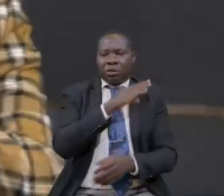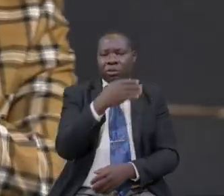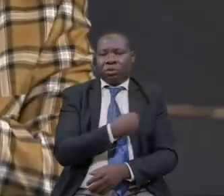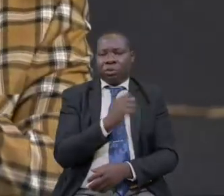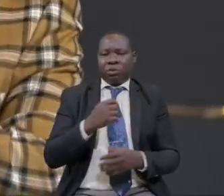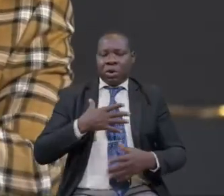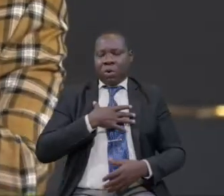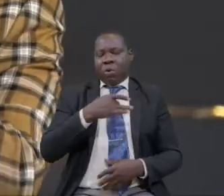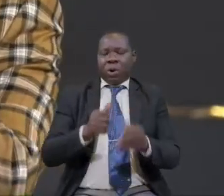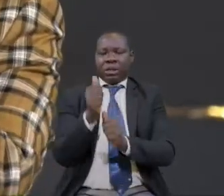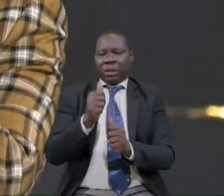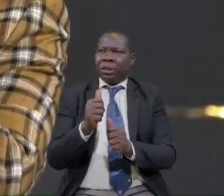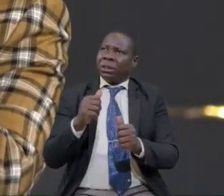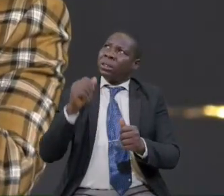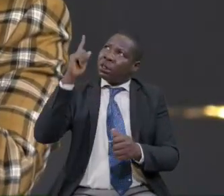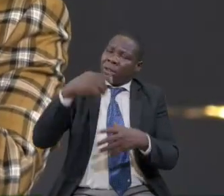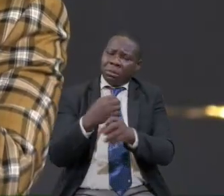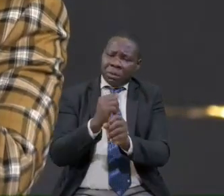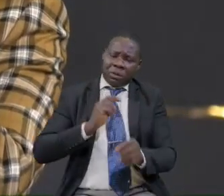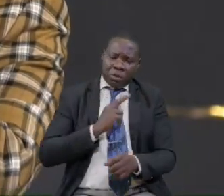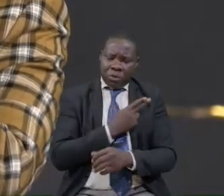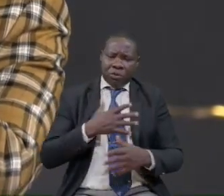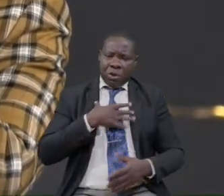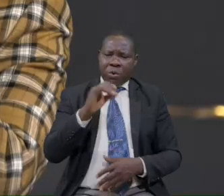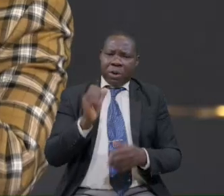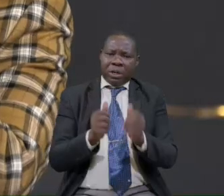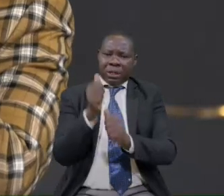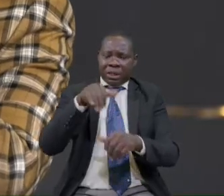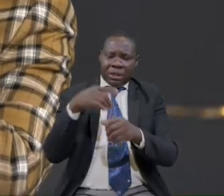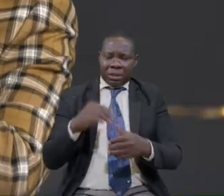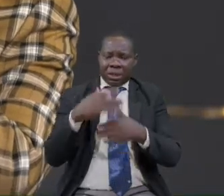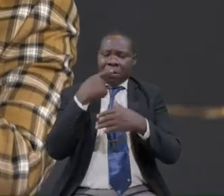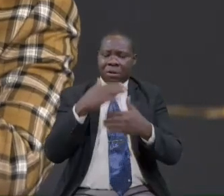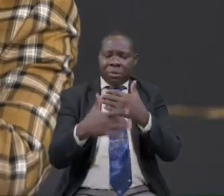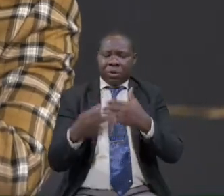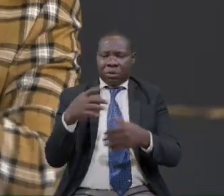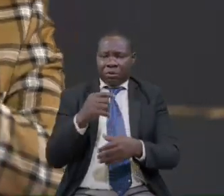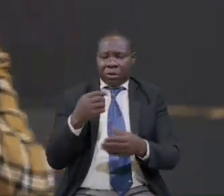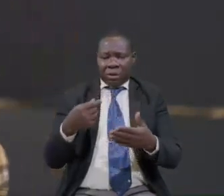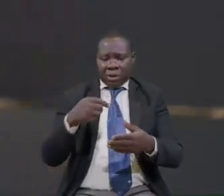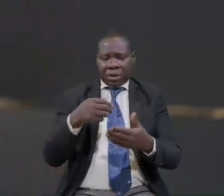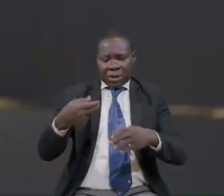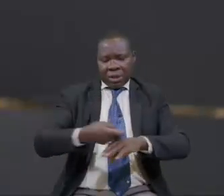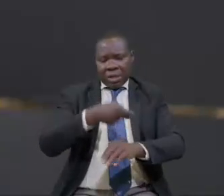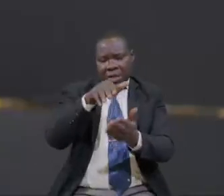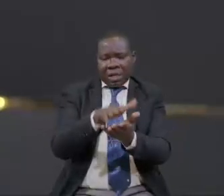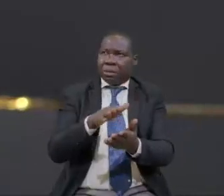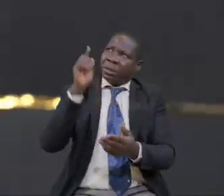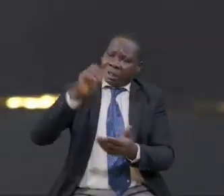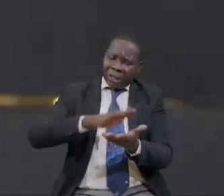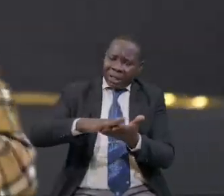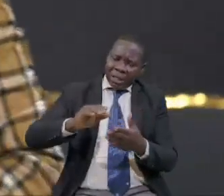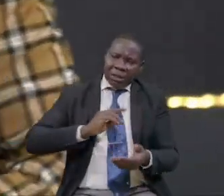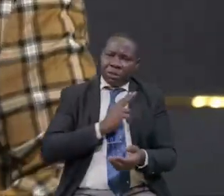us whiter in the blood of the Lamb. He cleanses us, he washes us, he purges